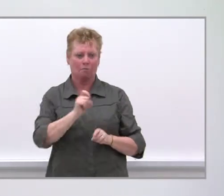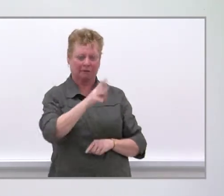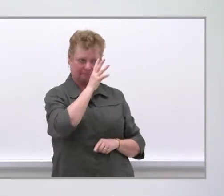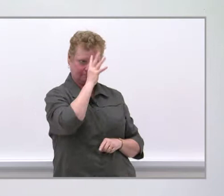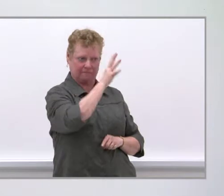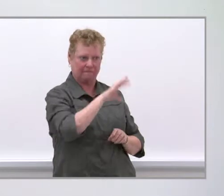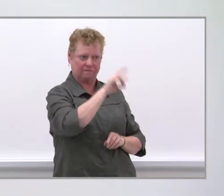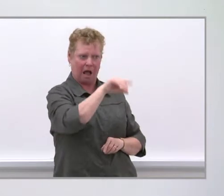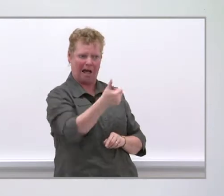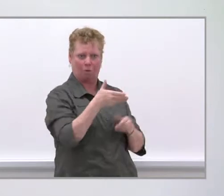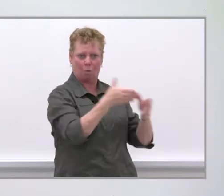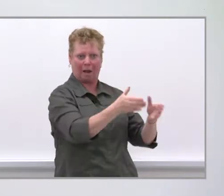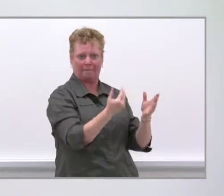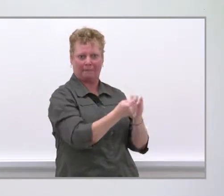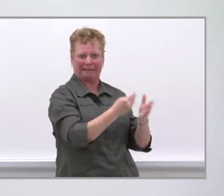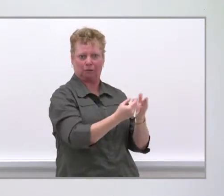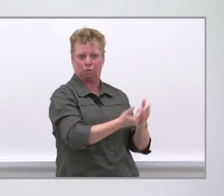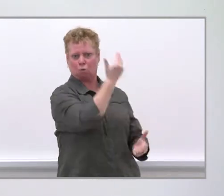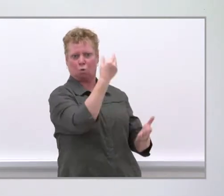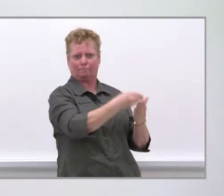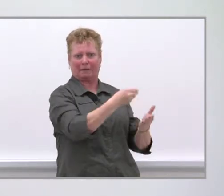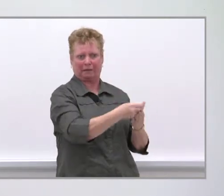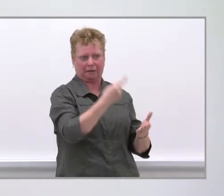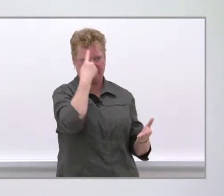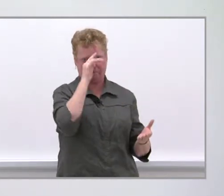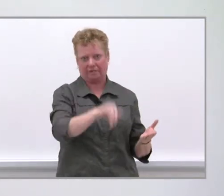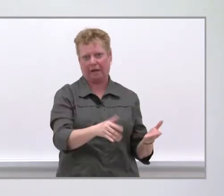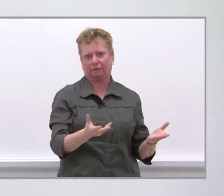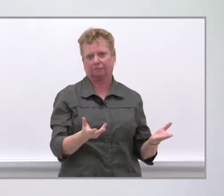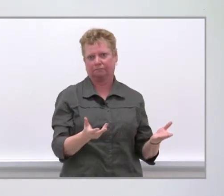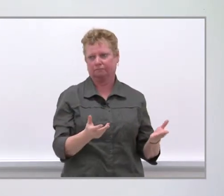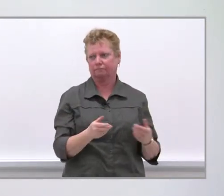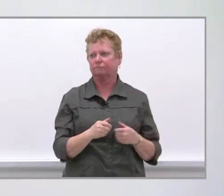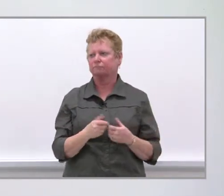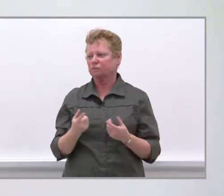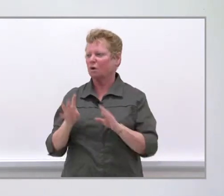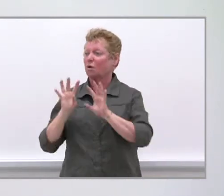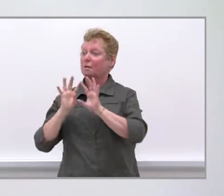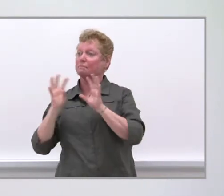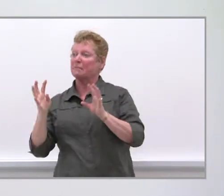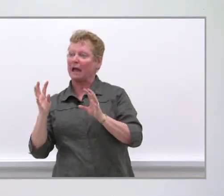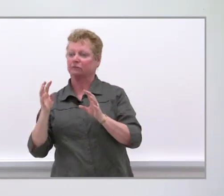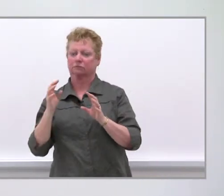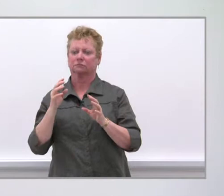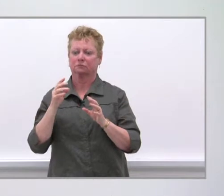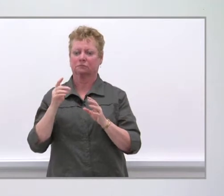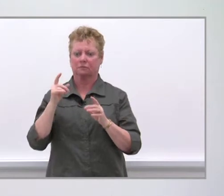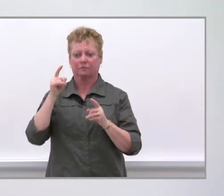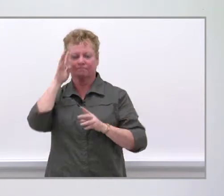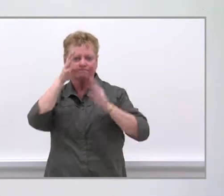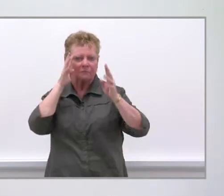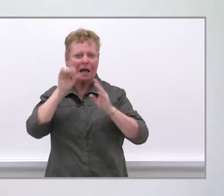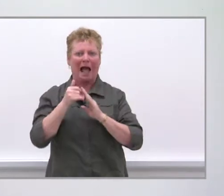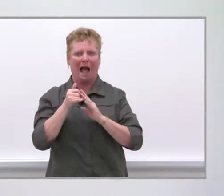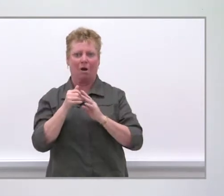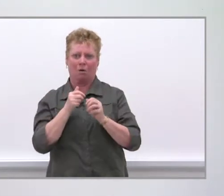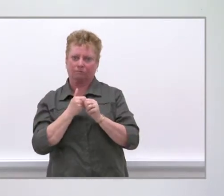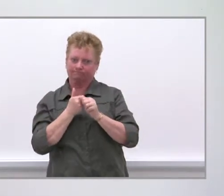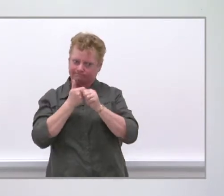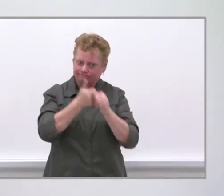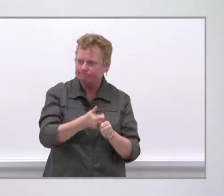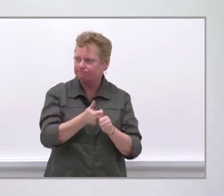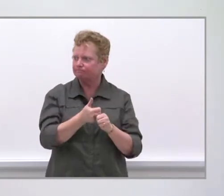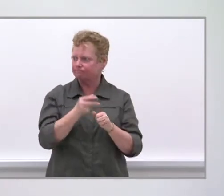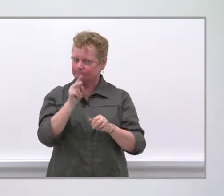So those are some ideas that the panel had around compliance and monitoring. So again, you need to think